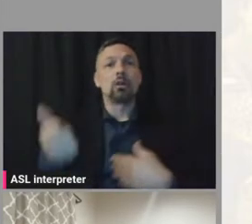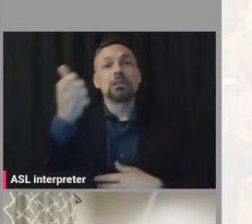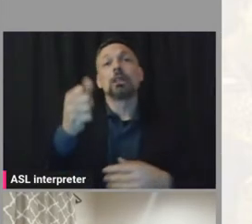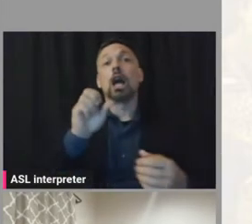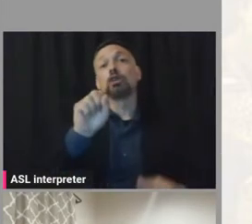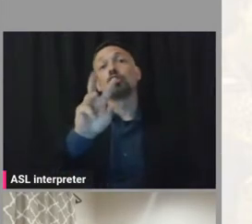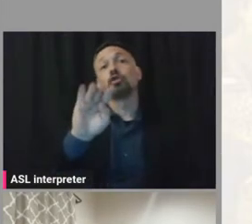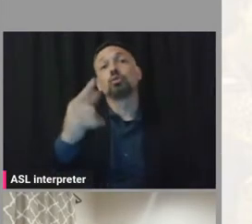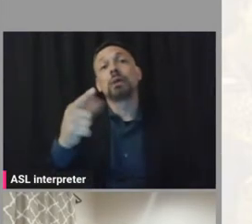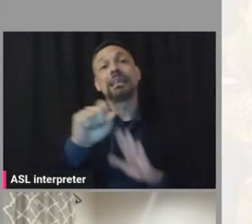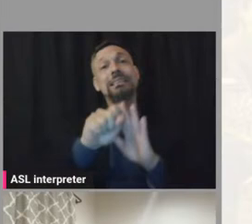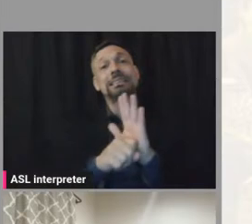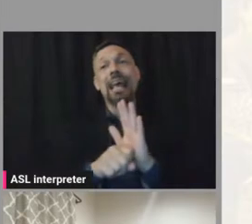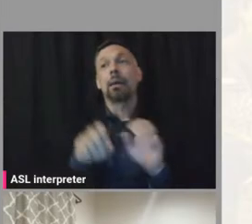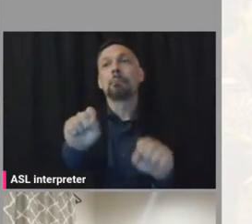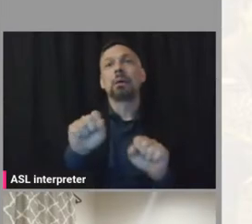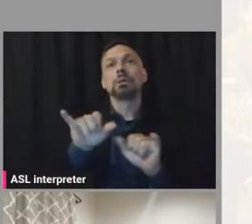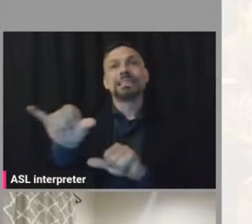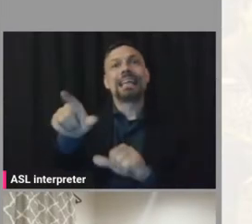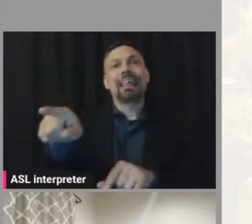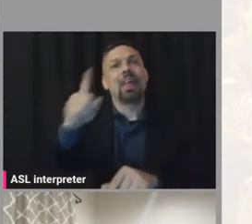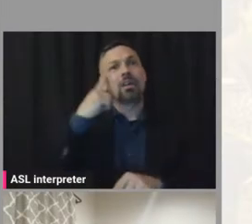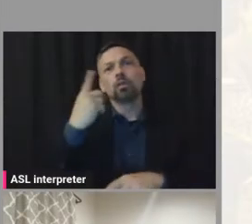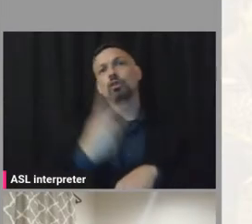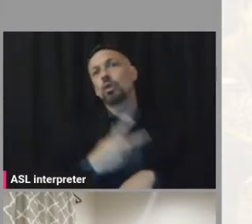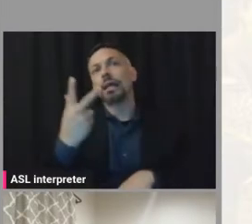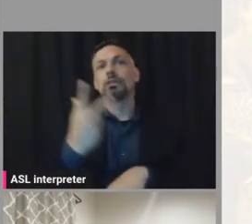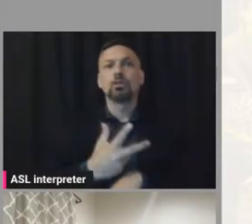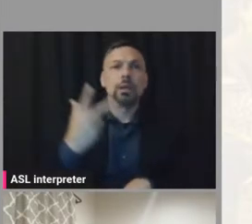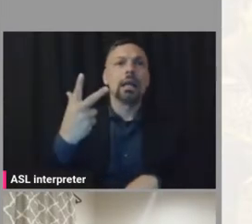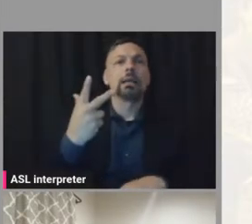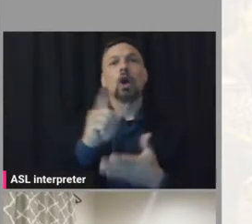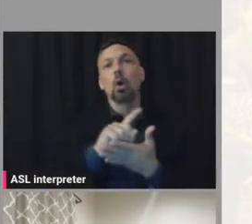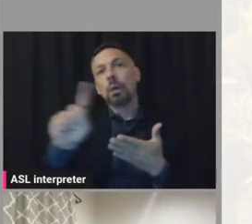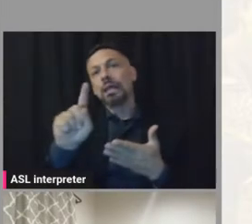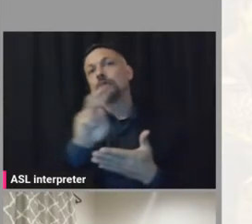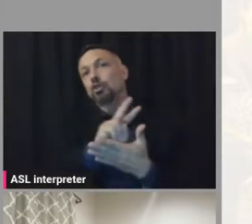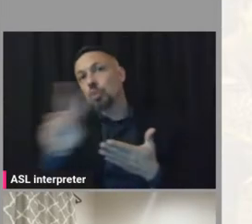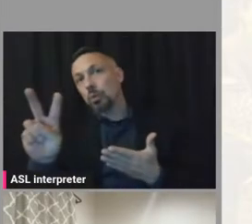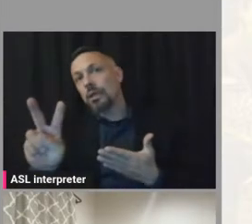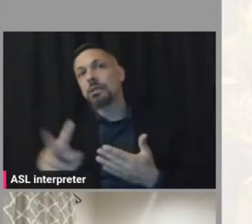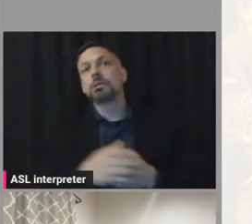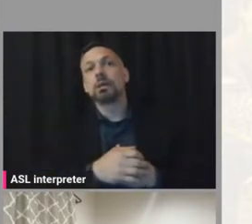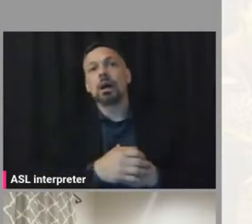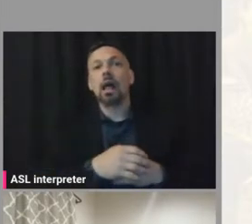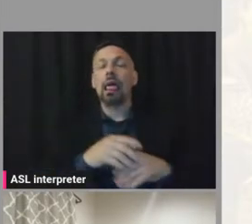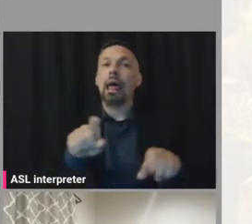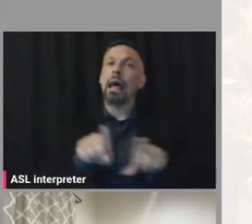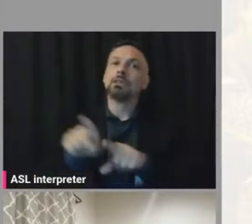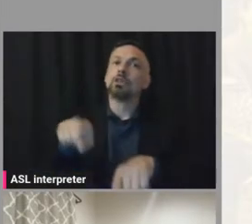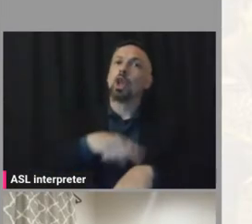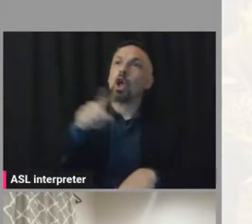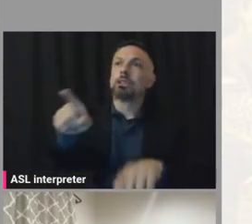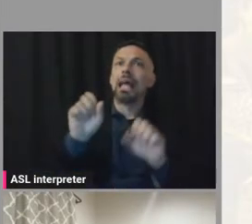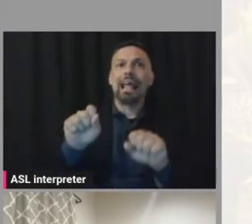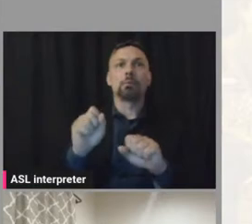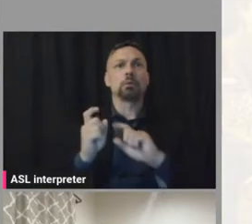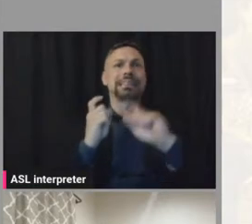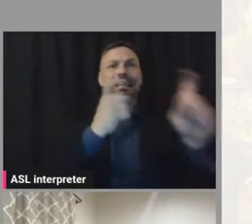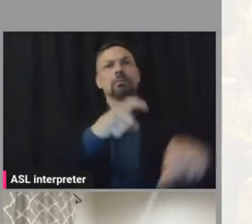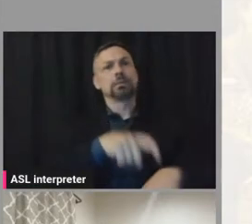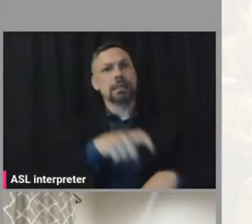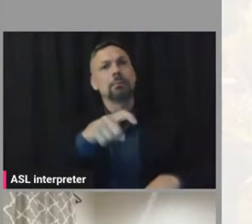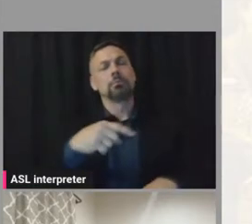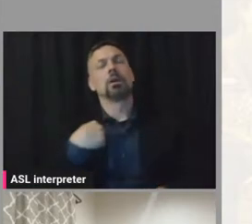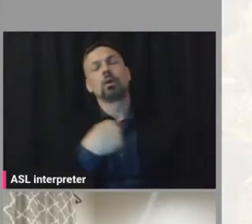and be able to stay there for 2 days, 3 days, a week, 2 weeks, as long as they're able to give. And we also